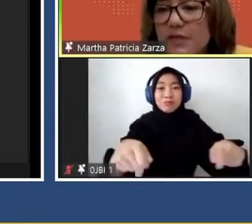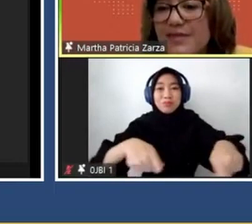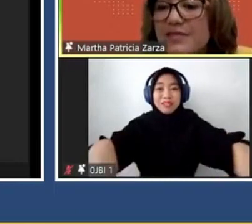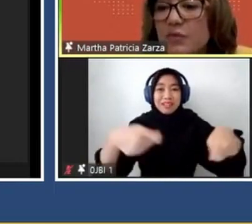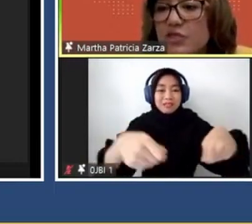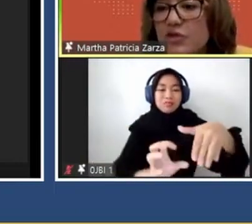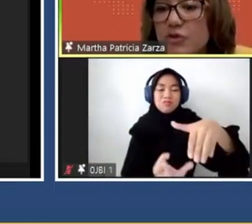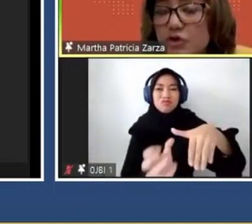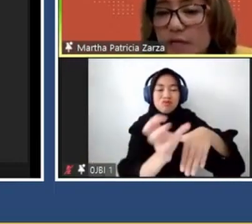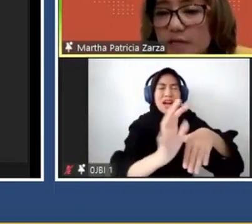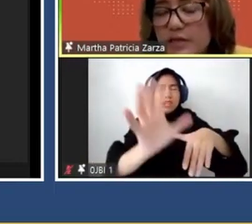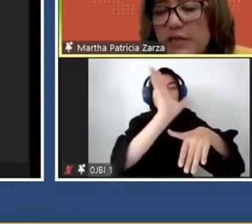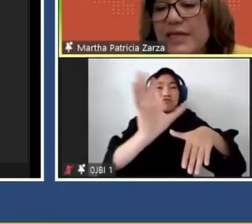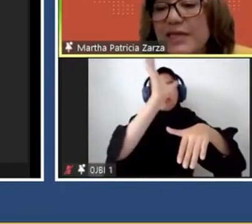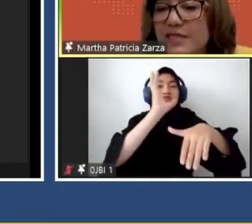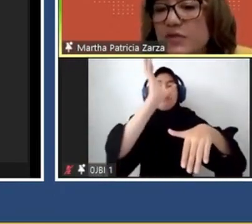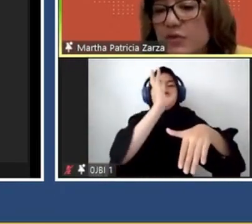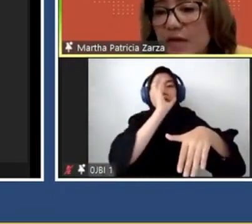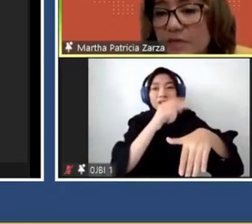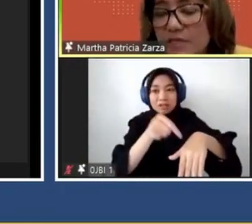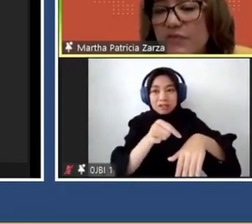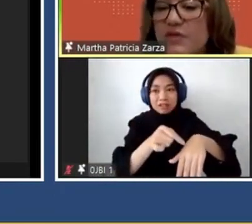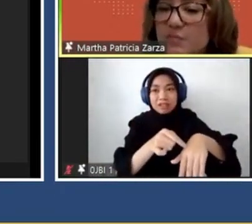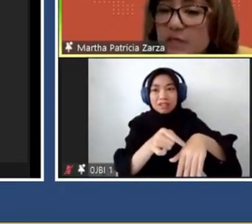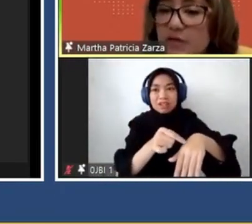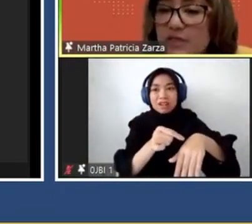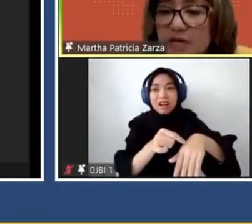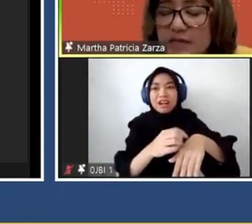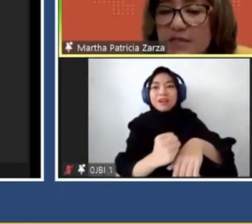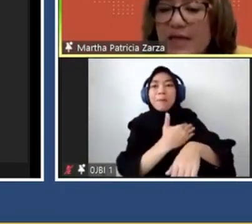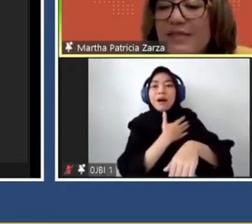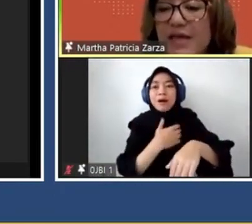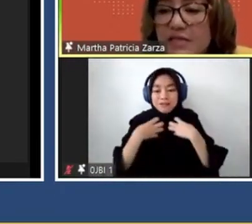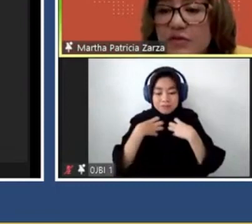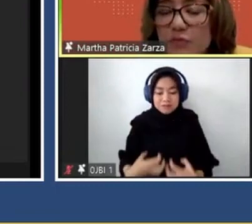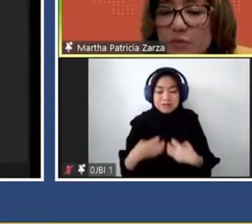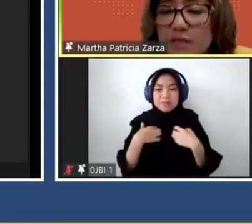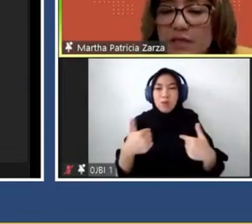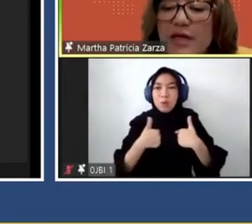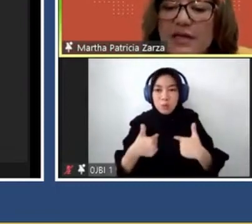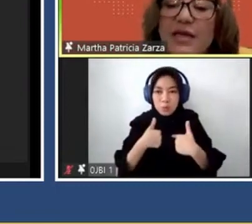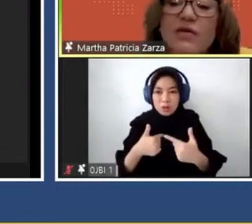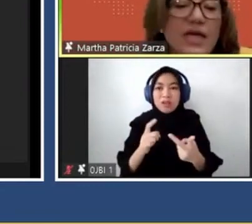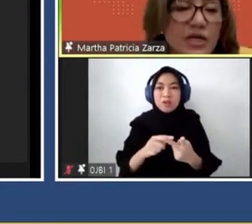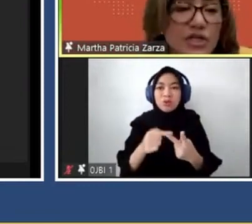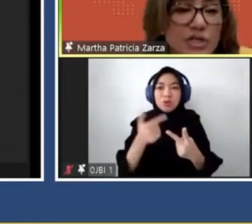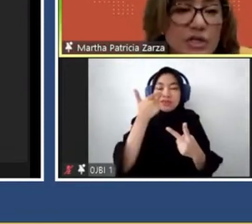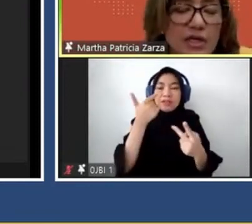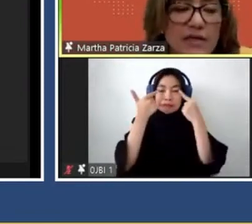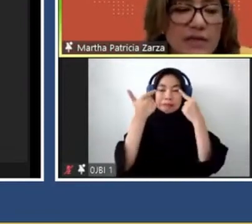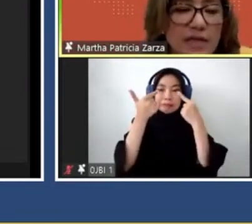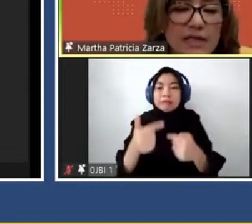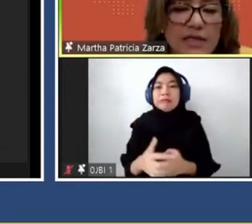stoves. This situation usually leads to damage of the respiratory tract and the eyes of women at an early